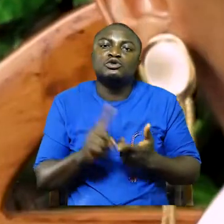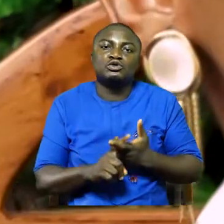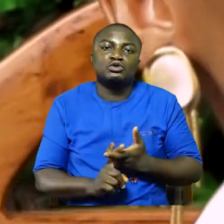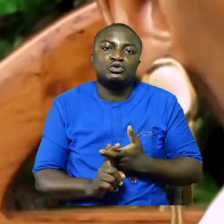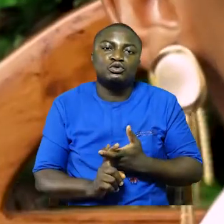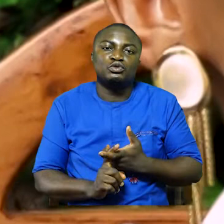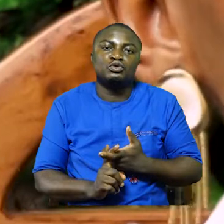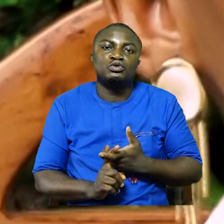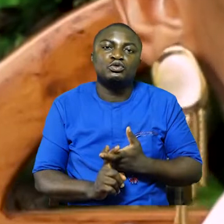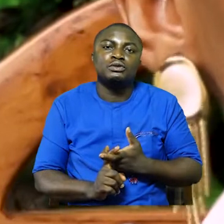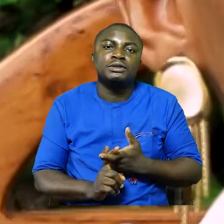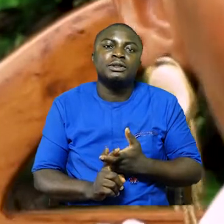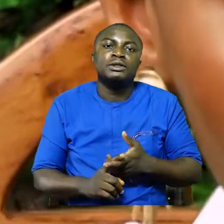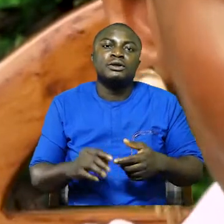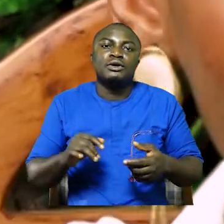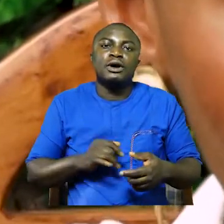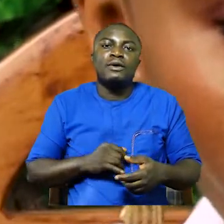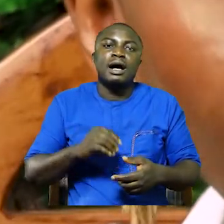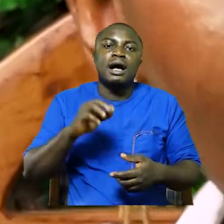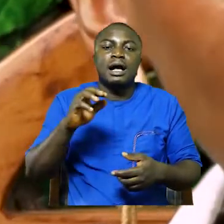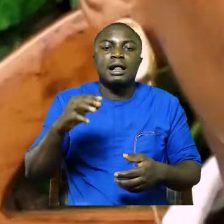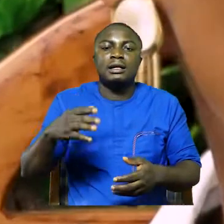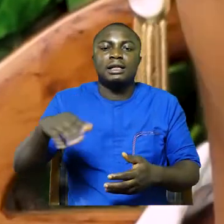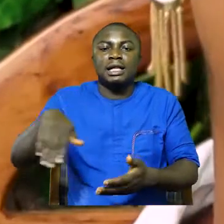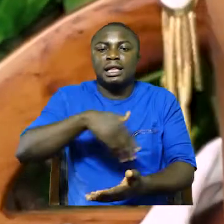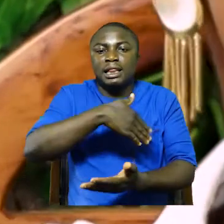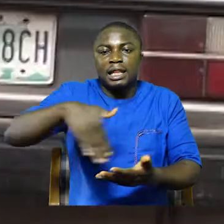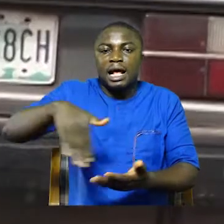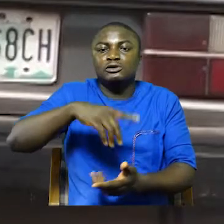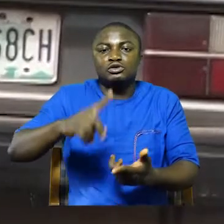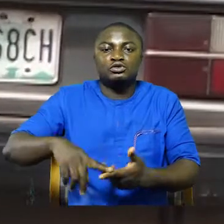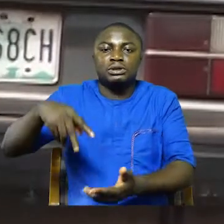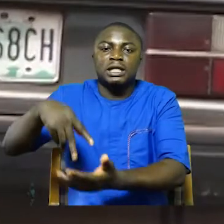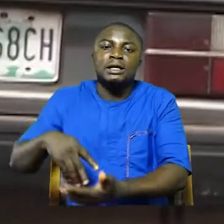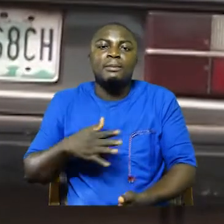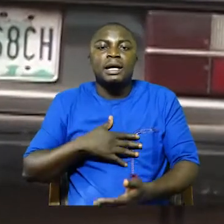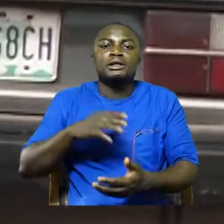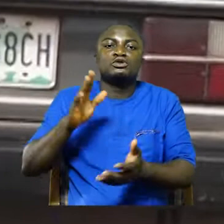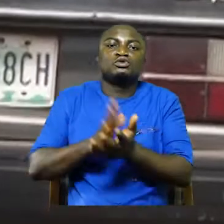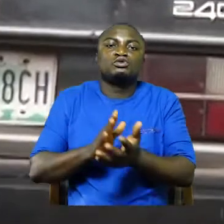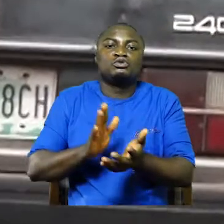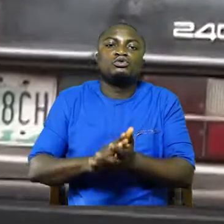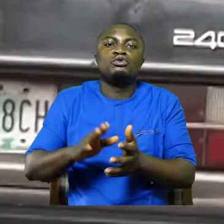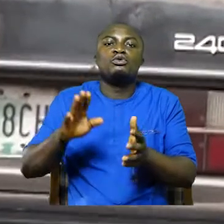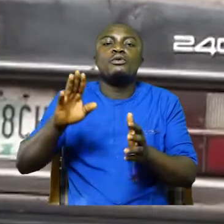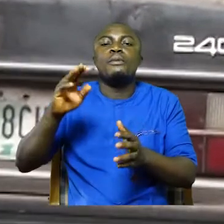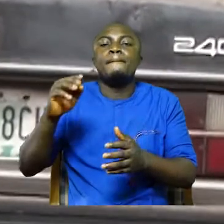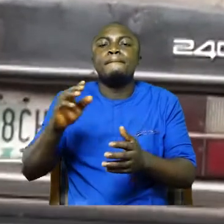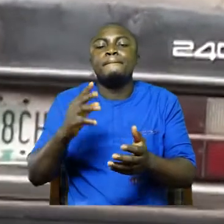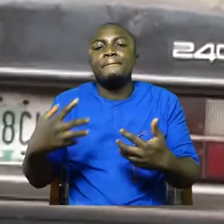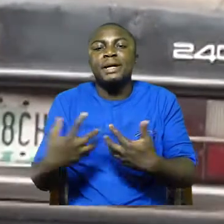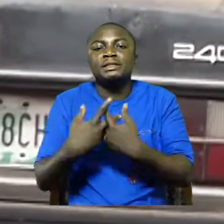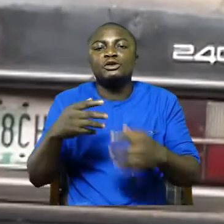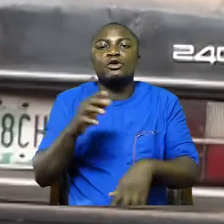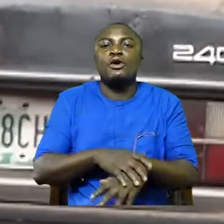know, when it gets to our role to stand up for offering. My schoolmates, they're calling me hot stepper. So I didn't know